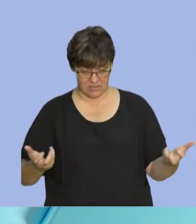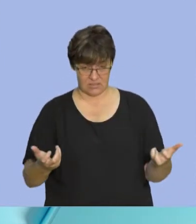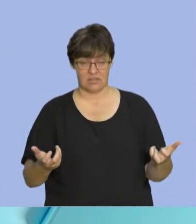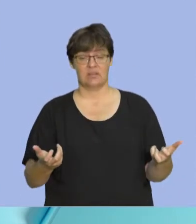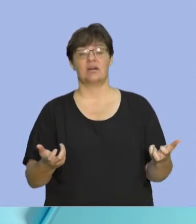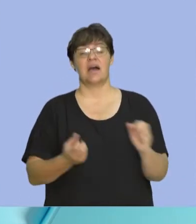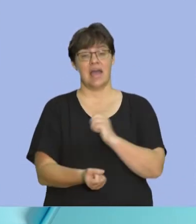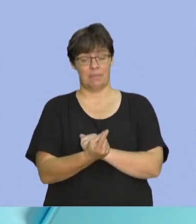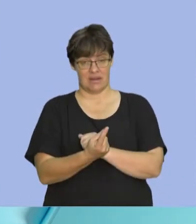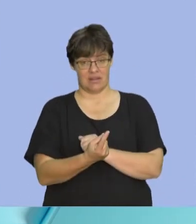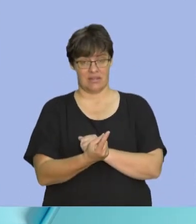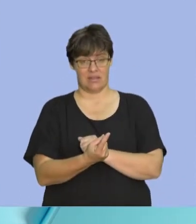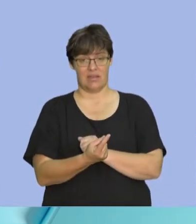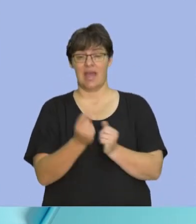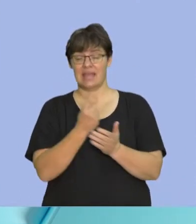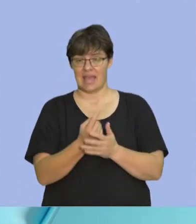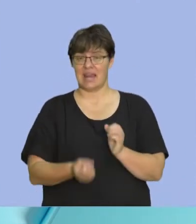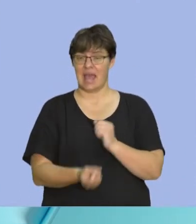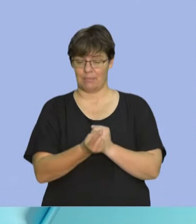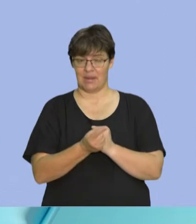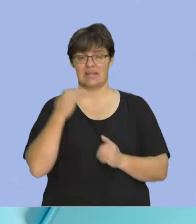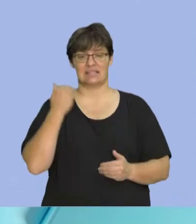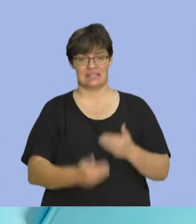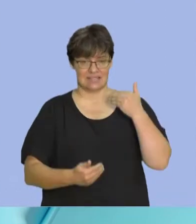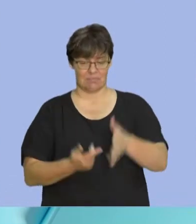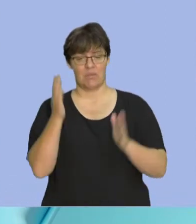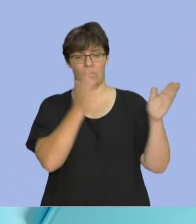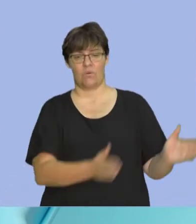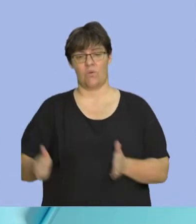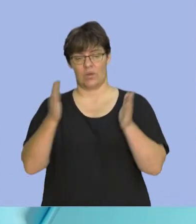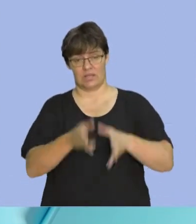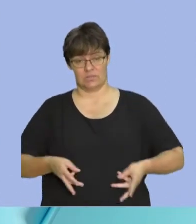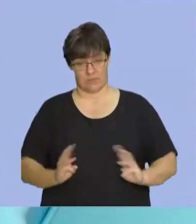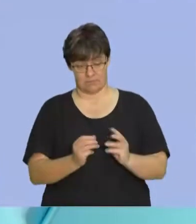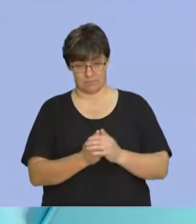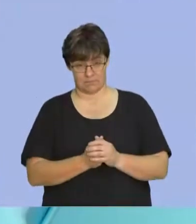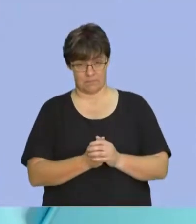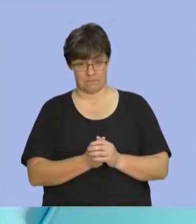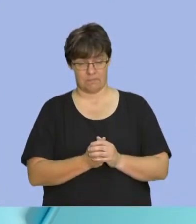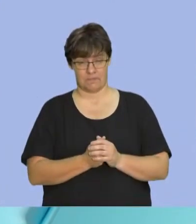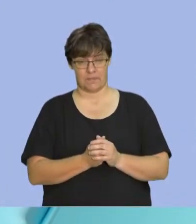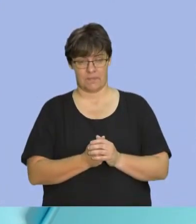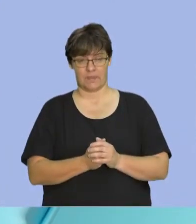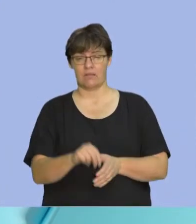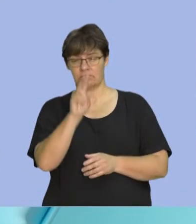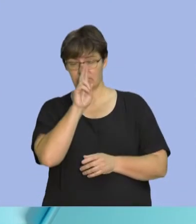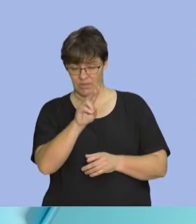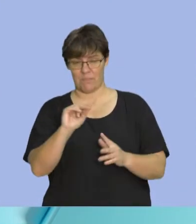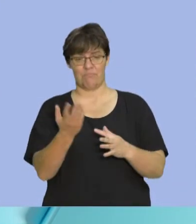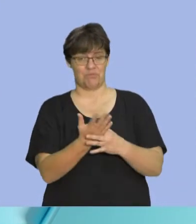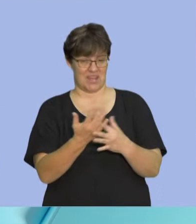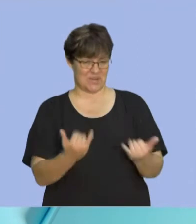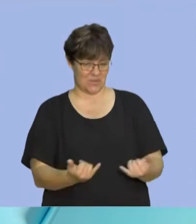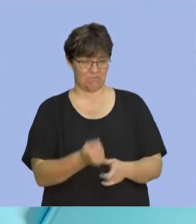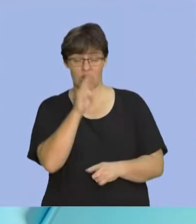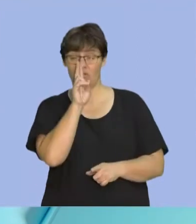that it can occur in a systematic and organized method. So guys, you guys deserve a break. We've looked at the